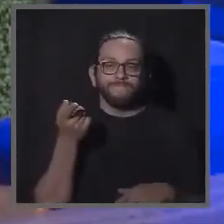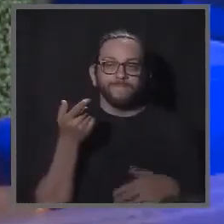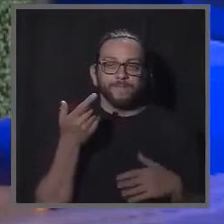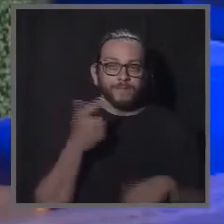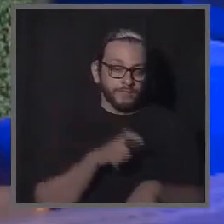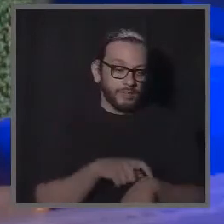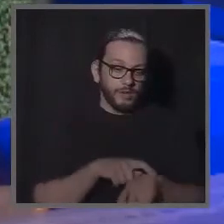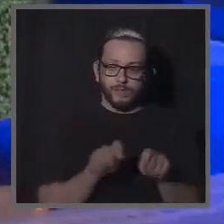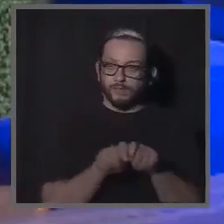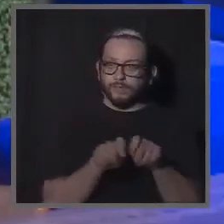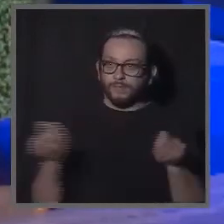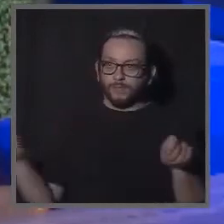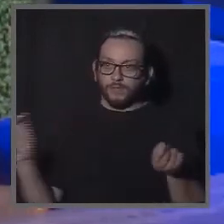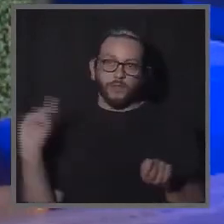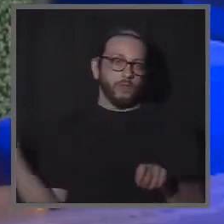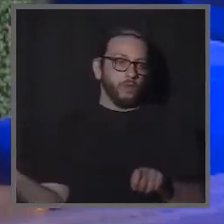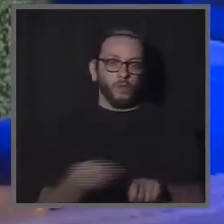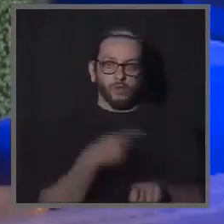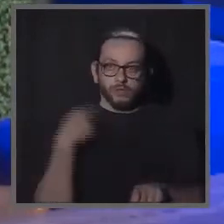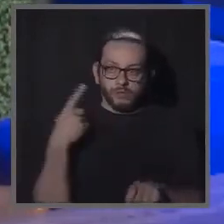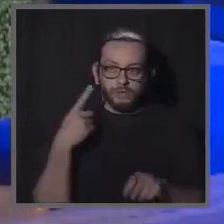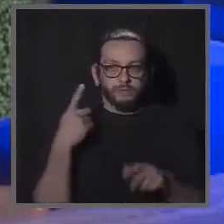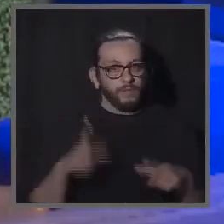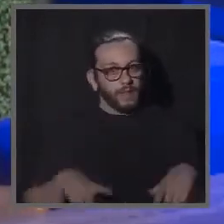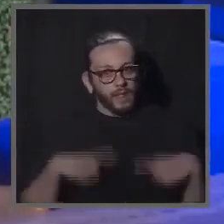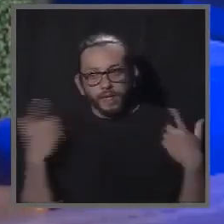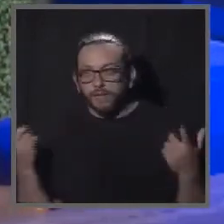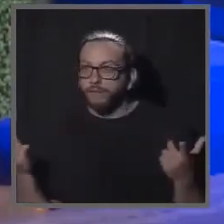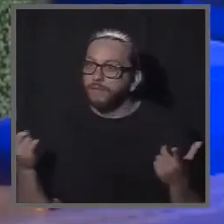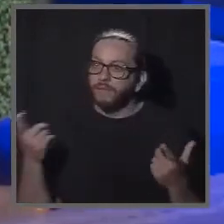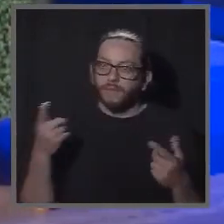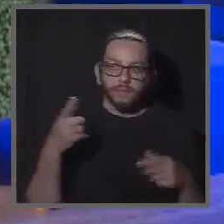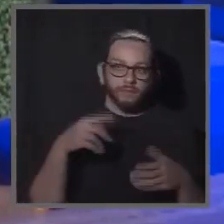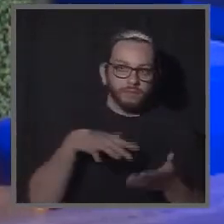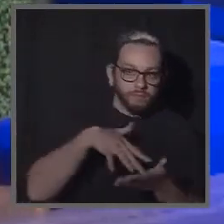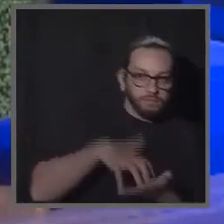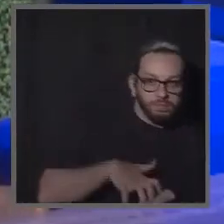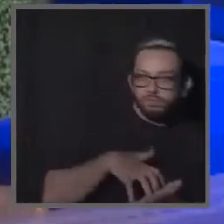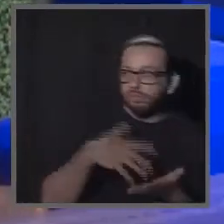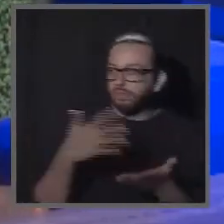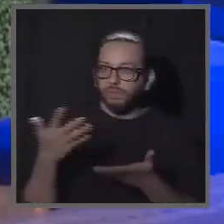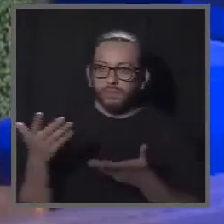the fragilities that have been exposed, namely in the cultural